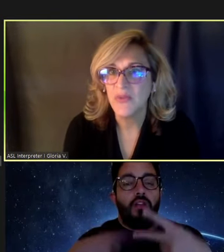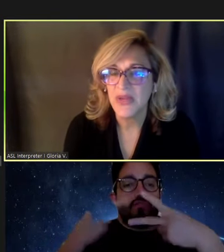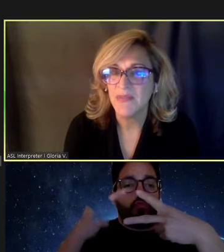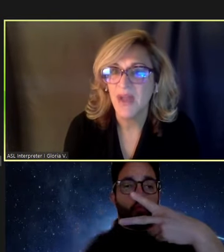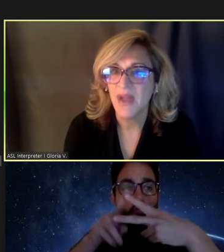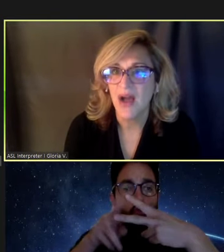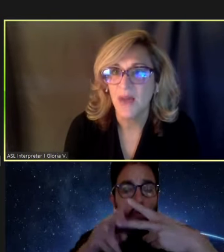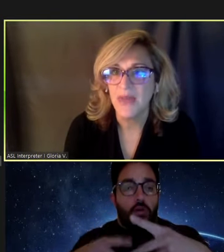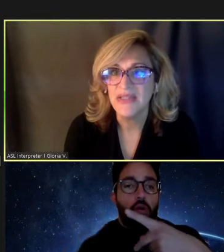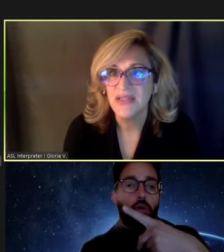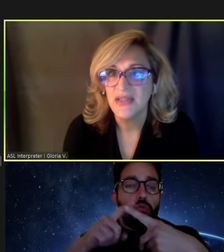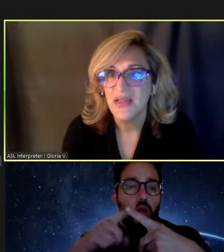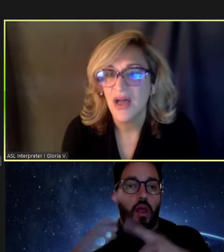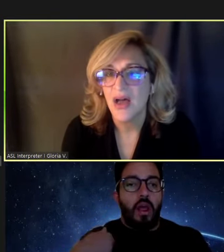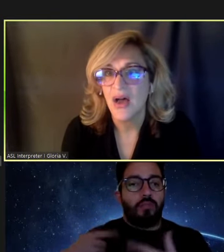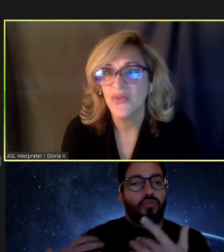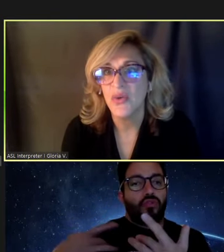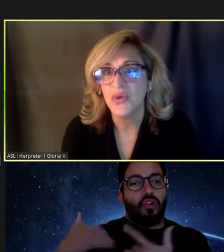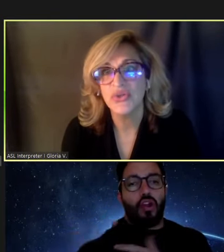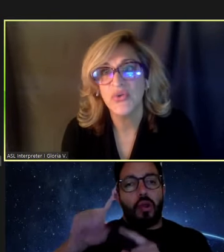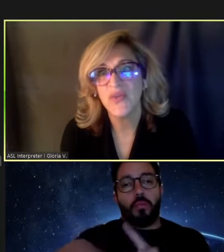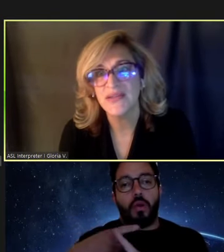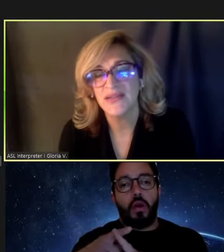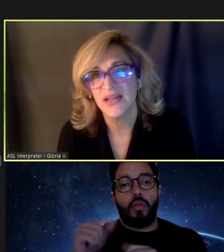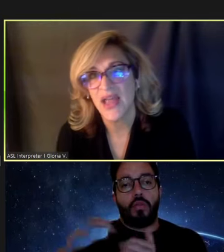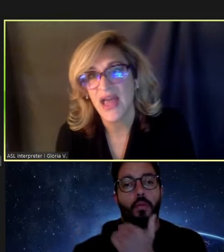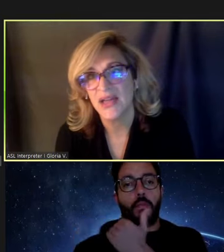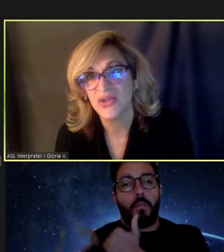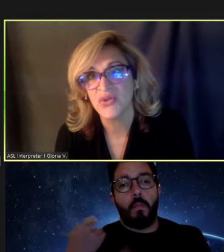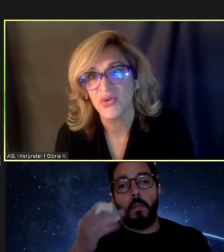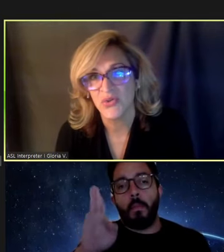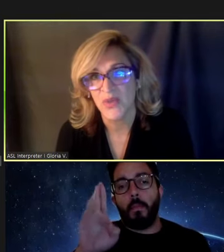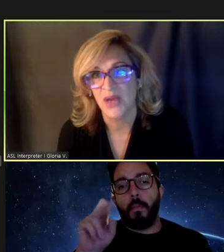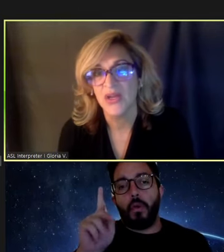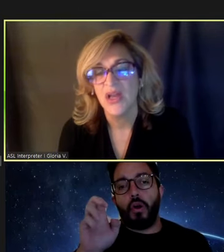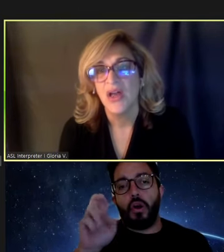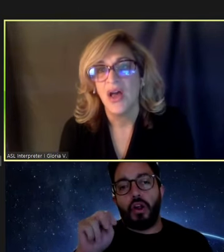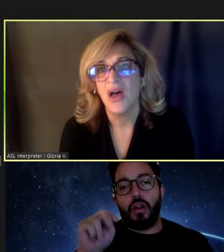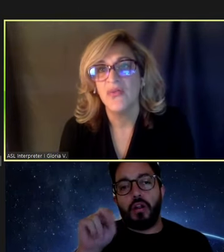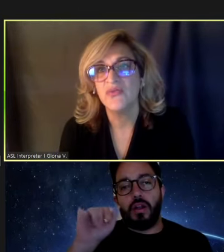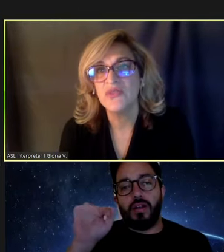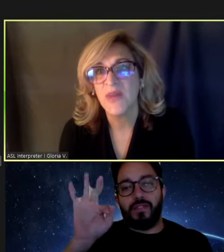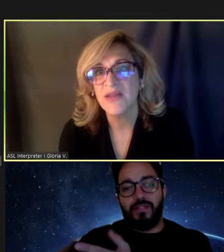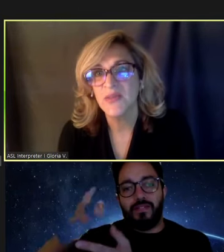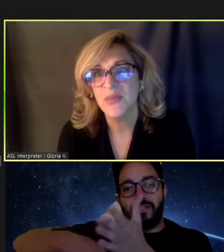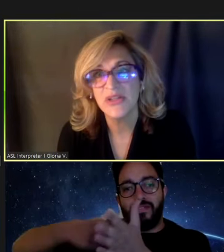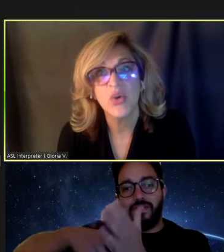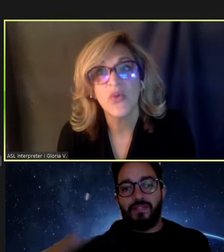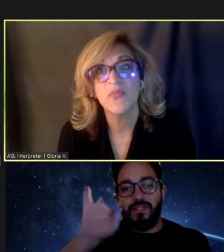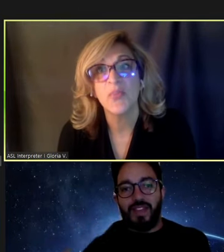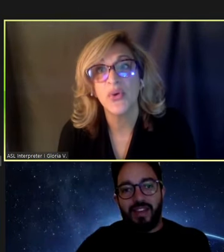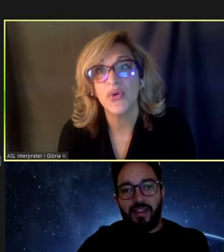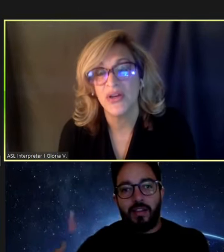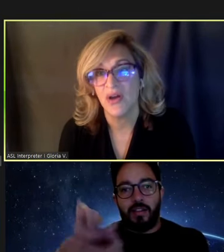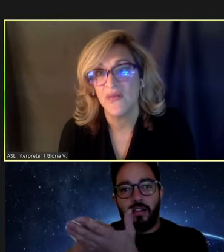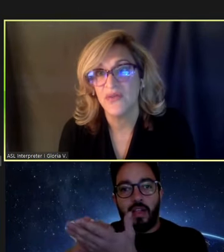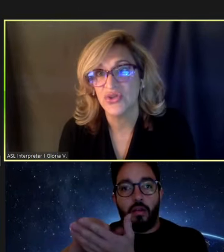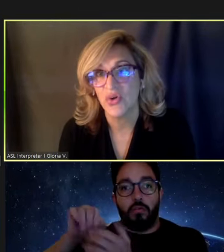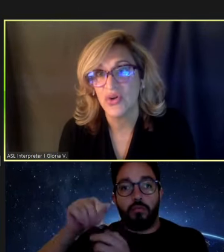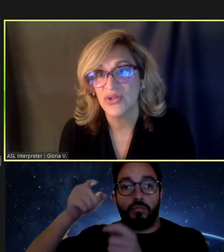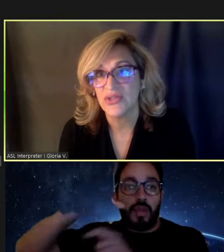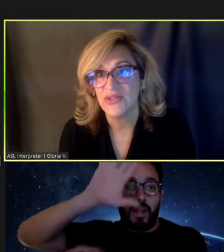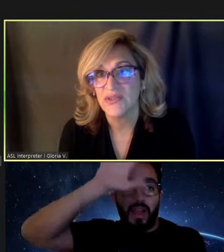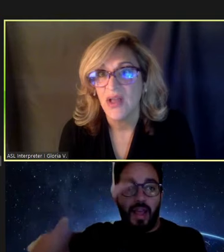I'll repeat my comment. There were two things that I had concerned about. The responsibility or the burden of